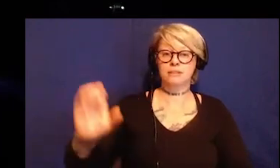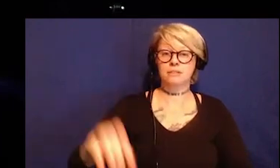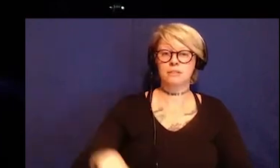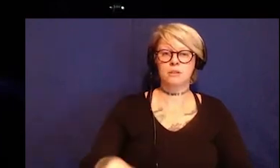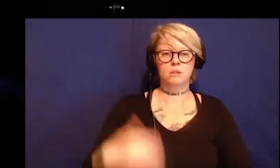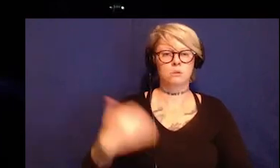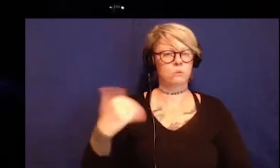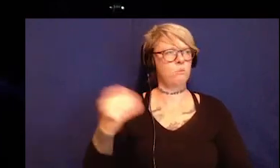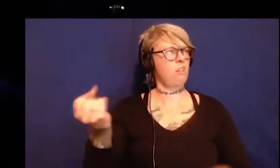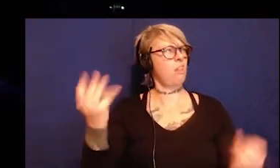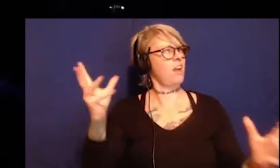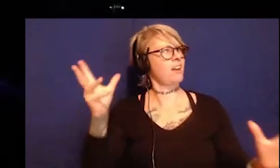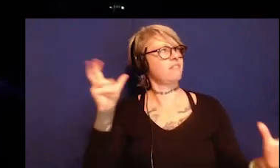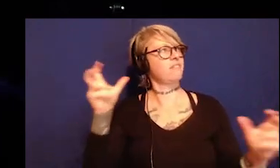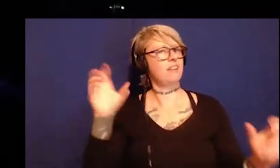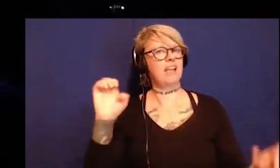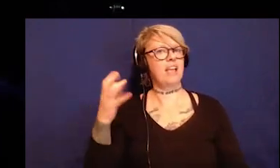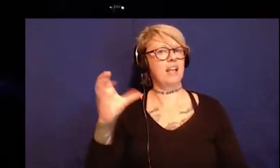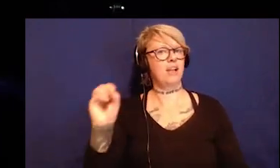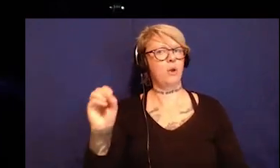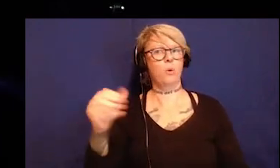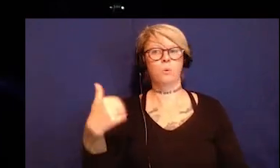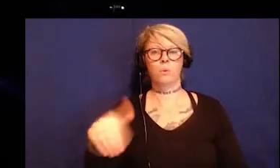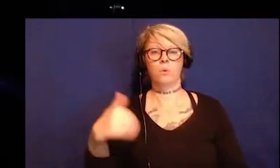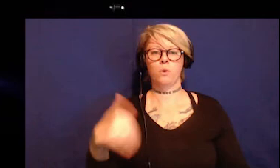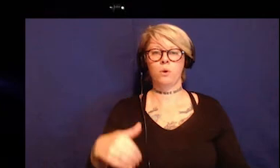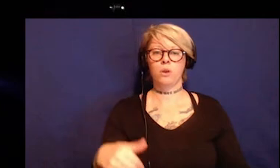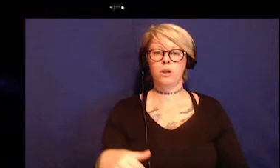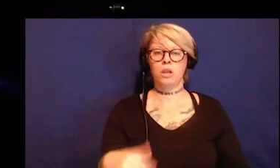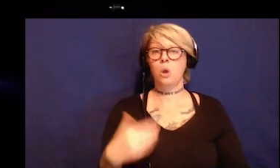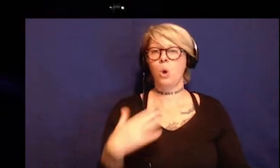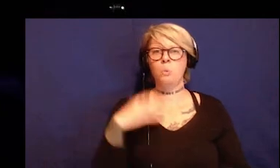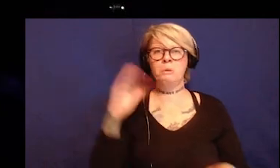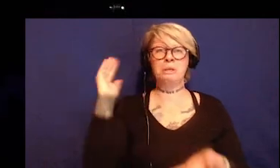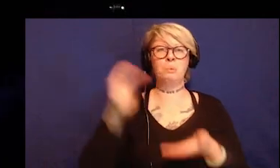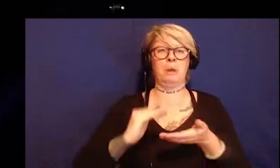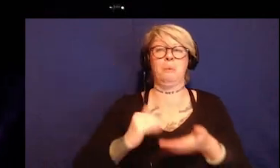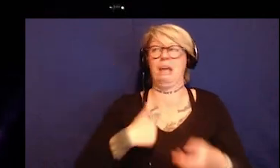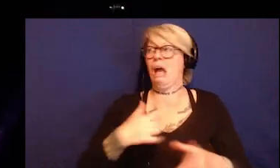right now. Kind of like it. Oh, it went away.